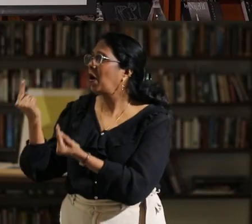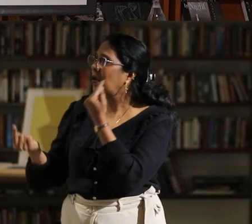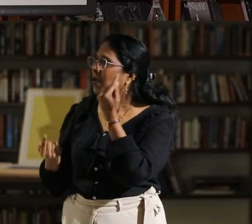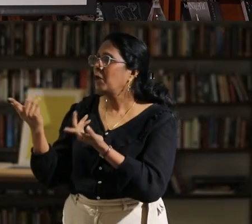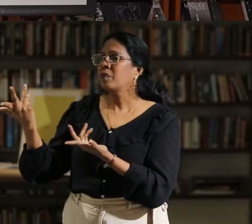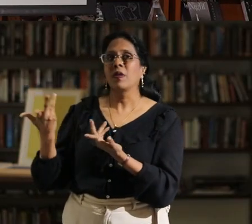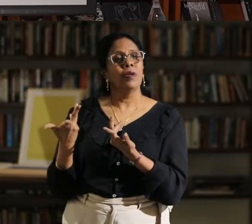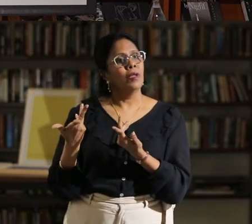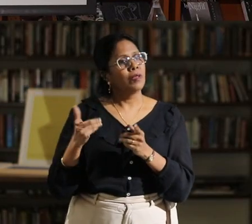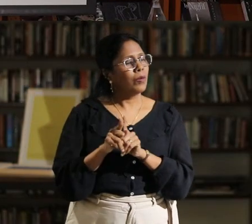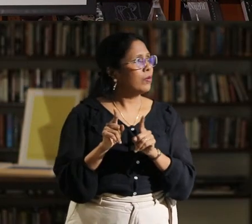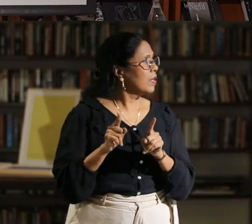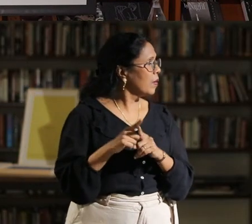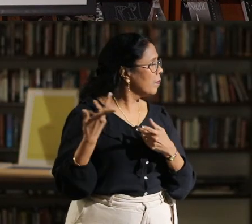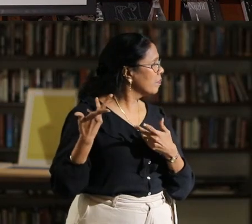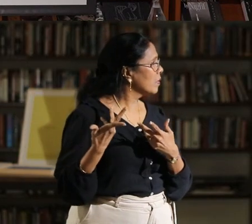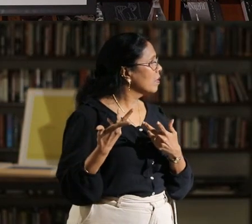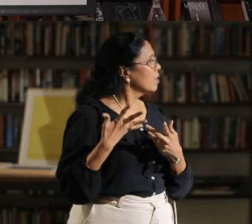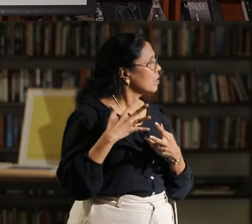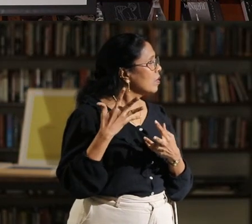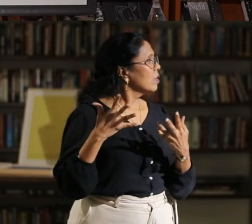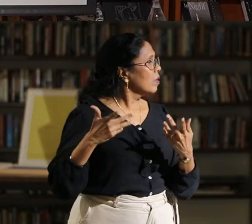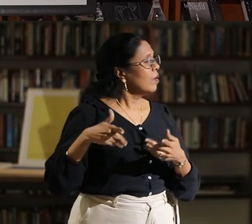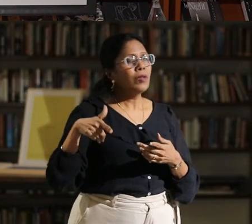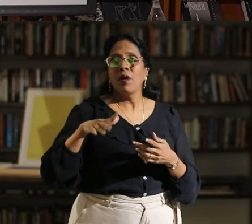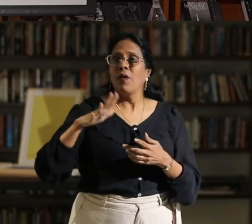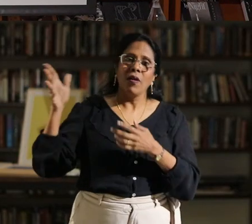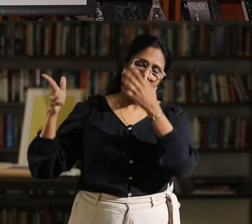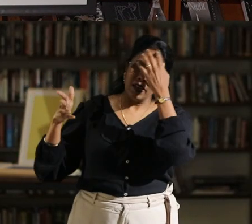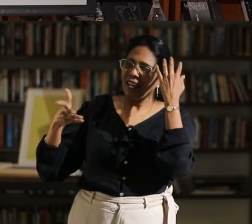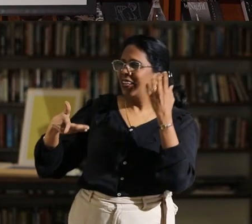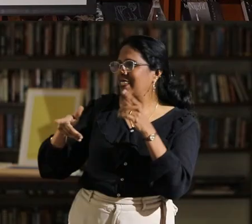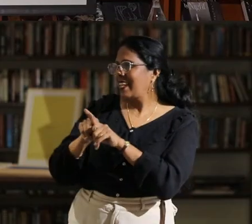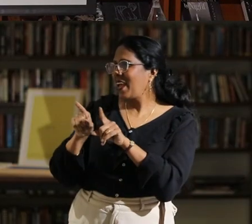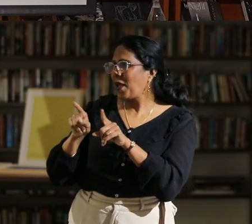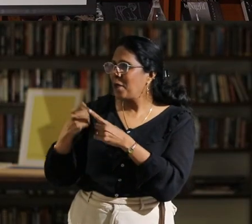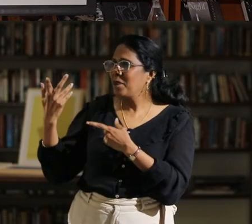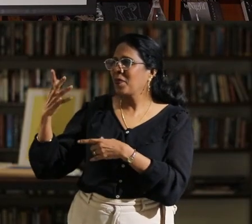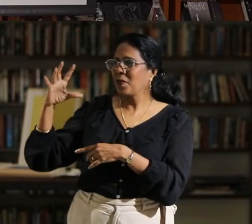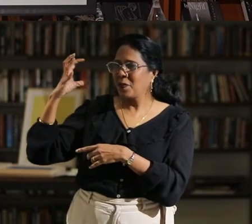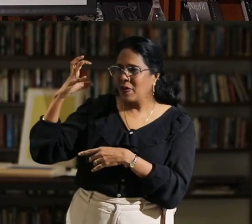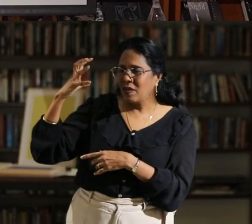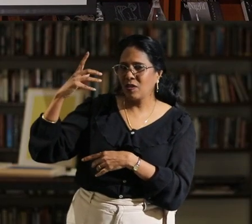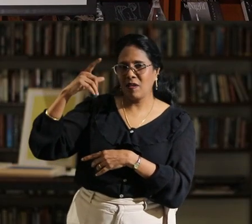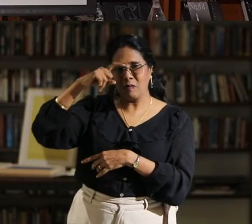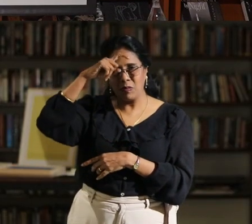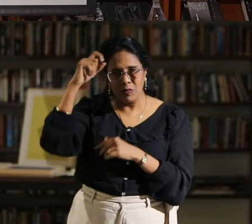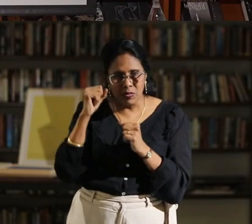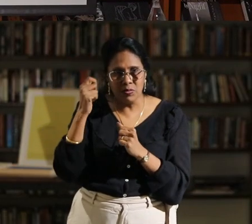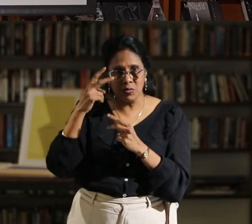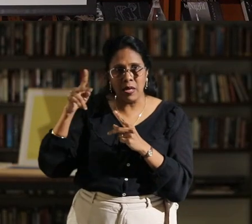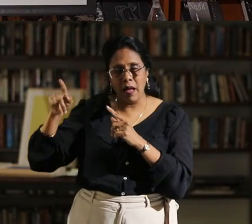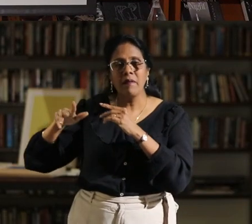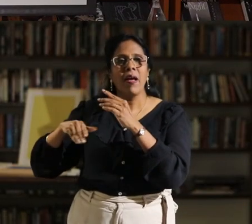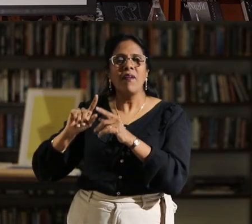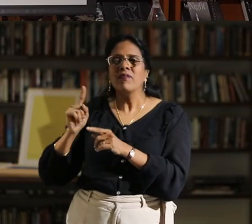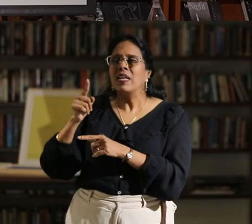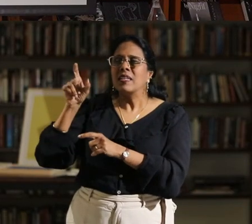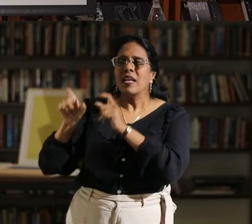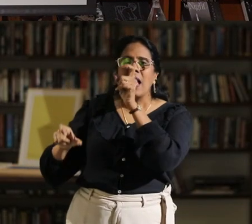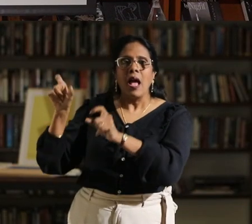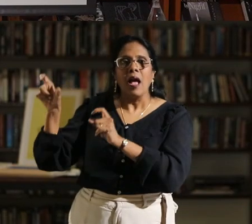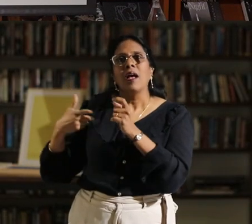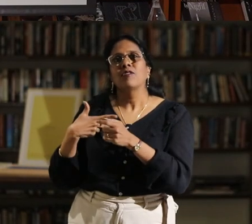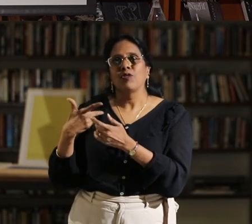of that, very nice. Initially, all we got was India flag and school buildings. But by day 3 and 4, it started coming to friends'